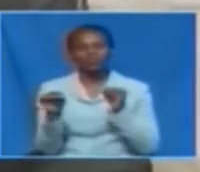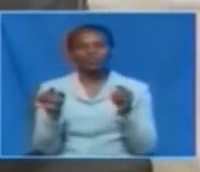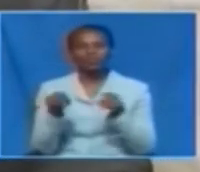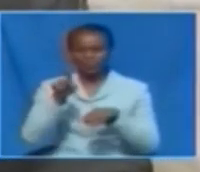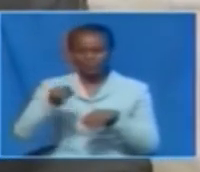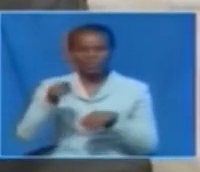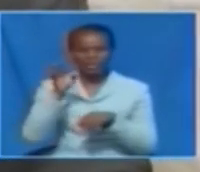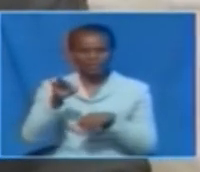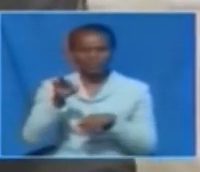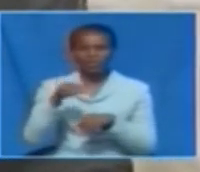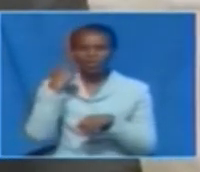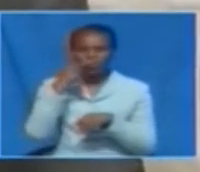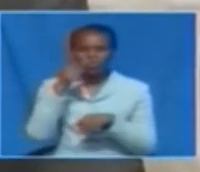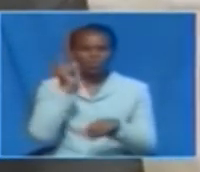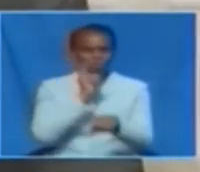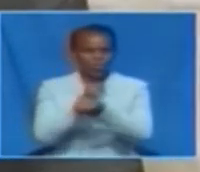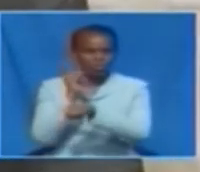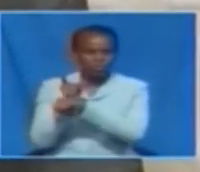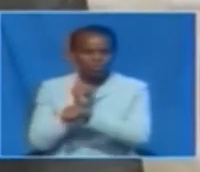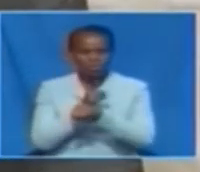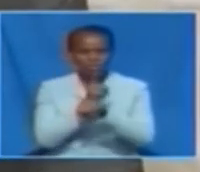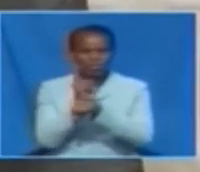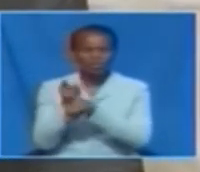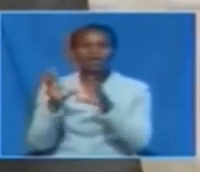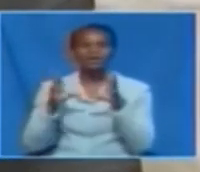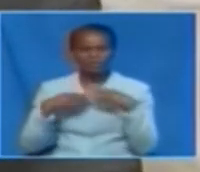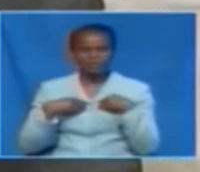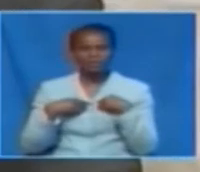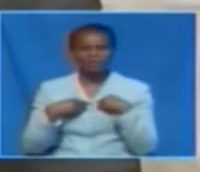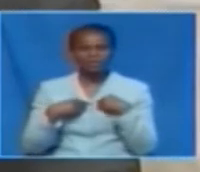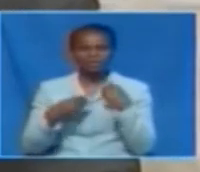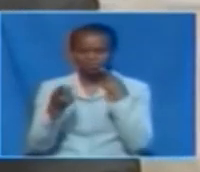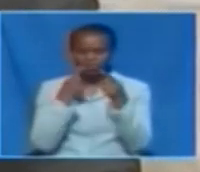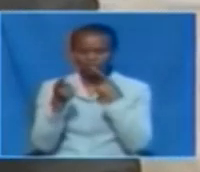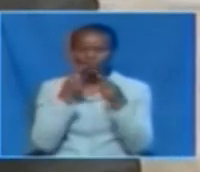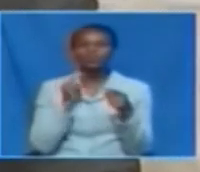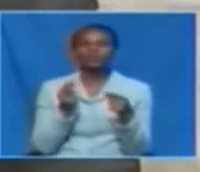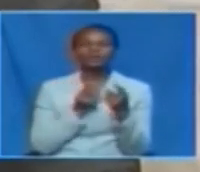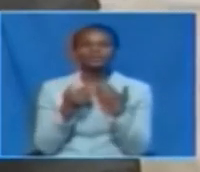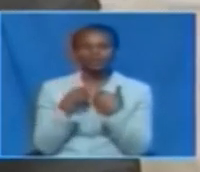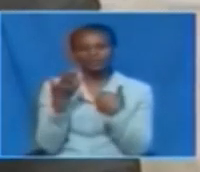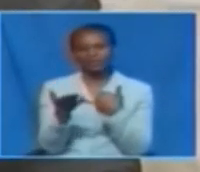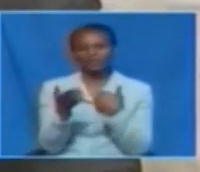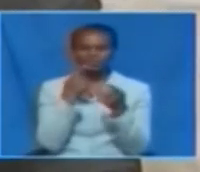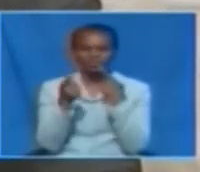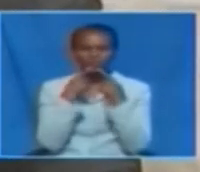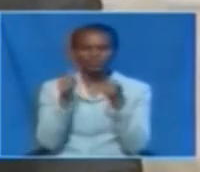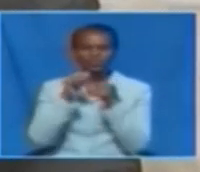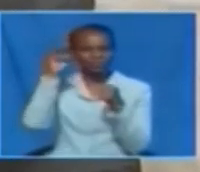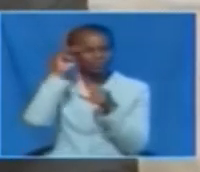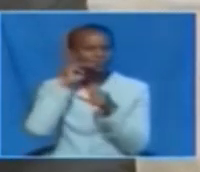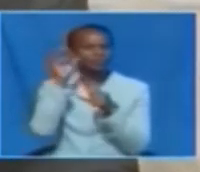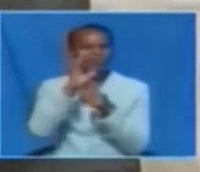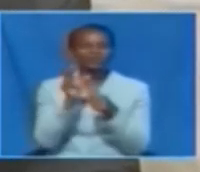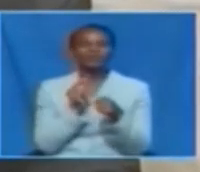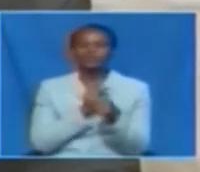PF, who are threatened that they will not be adopted, are already talking to us. They're talking to me to say that we are